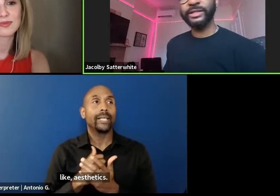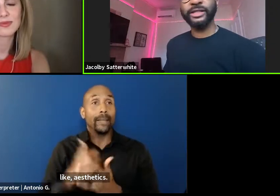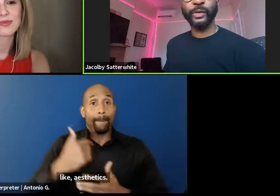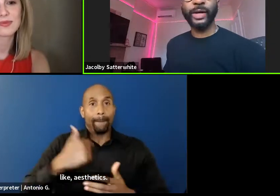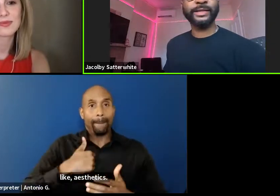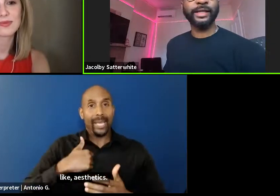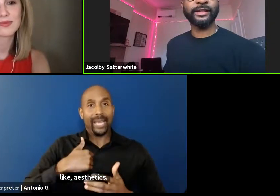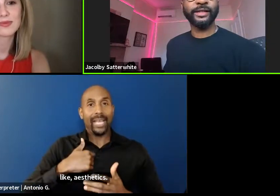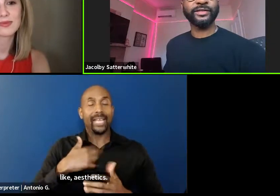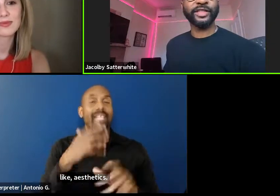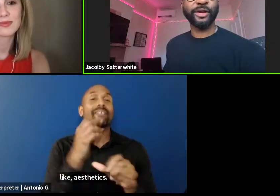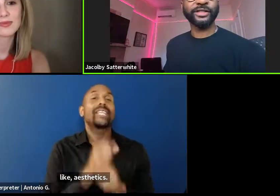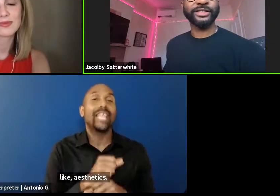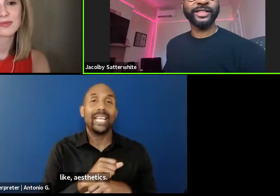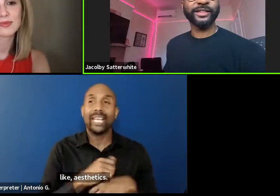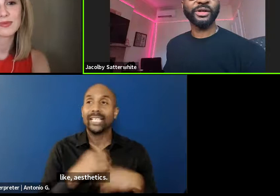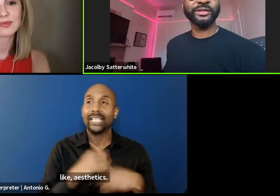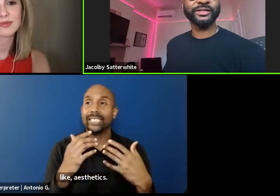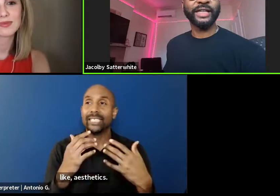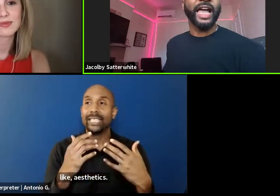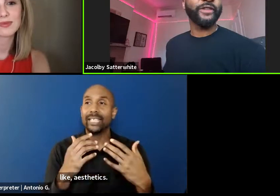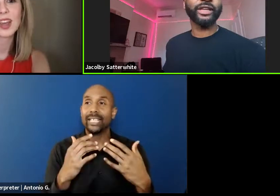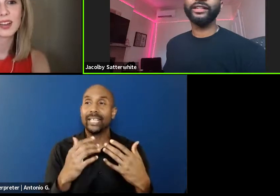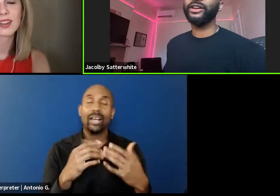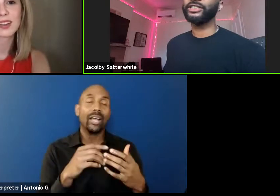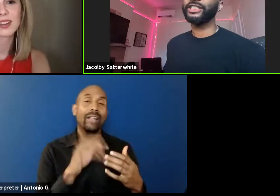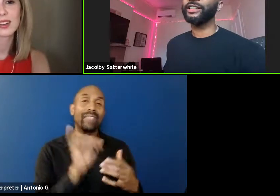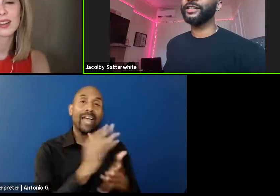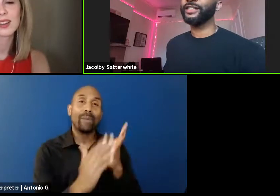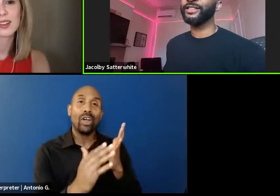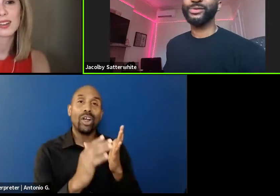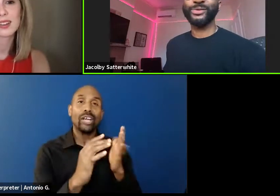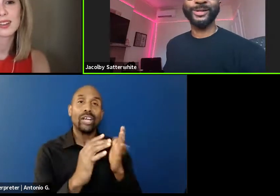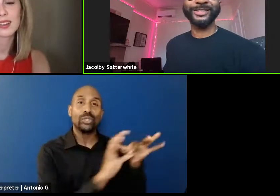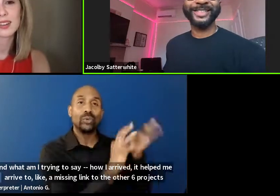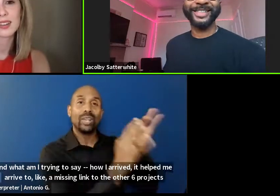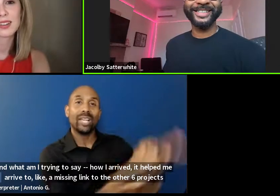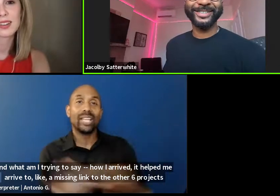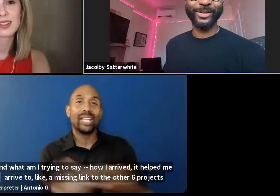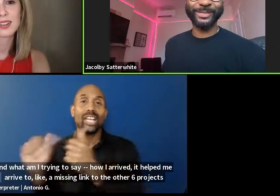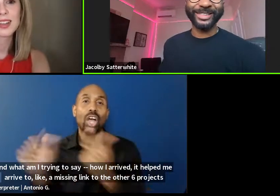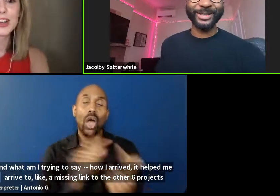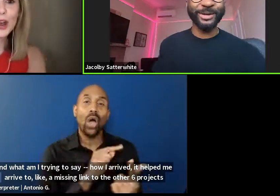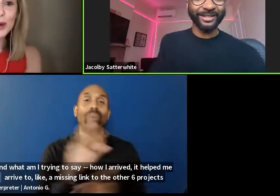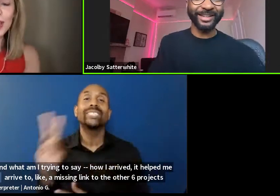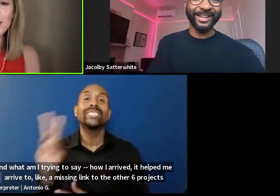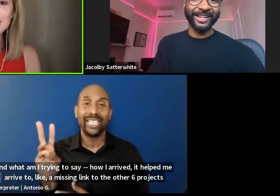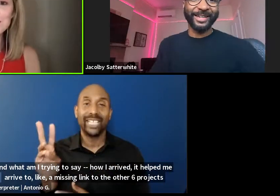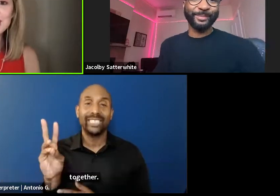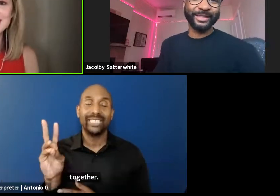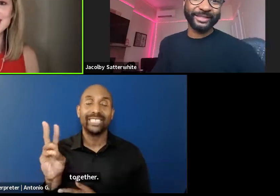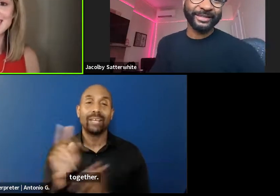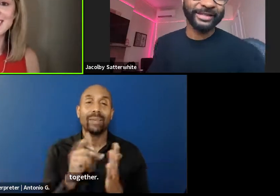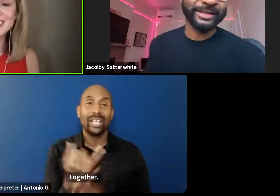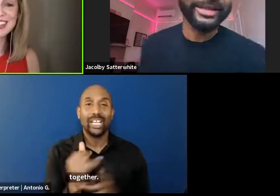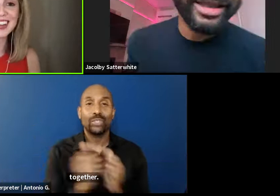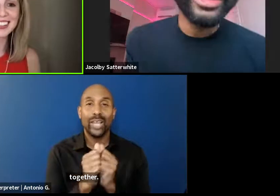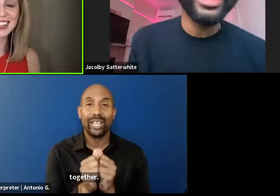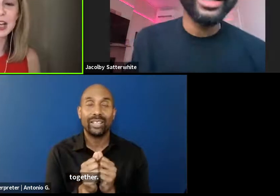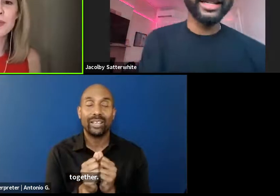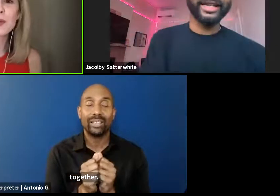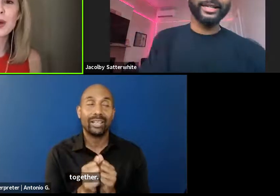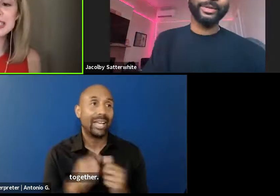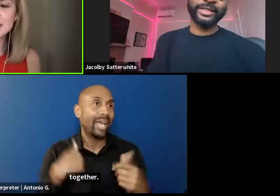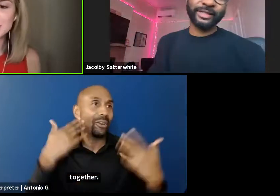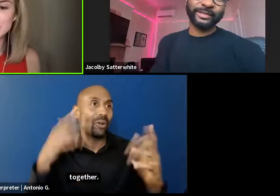a missing thread to link the other six projects together. I feel like I didn't articulate it as well as I normally do. No, that was amazing. That was